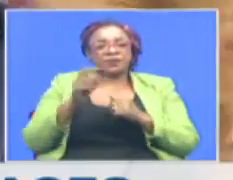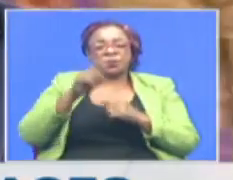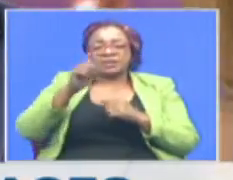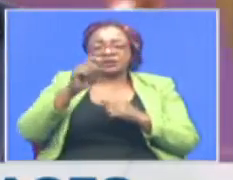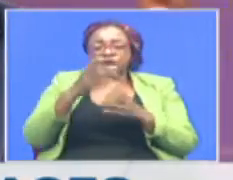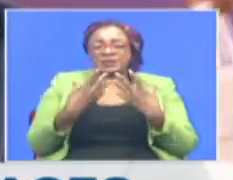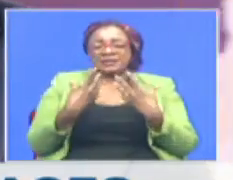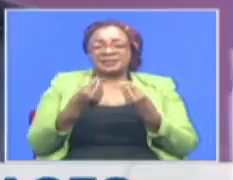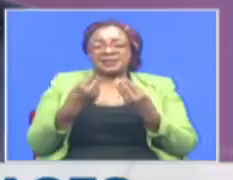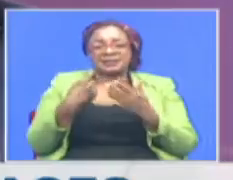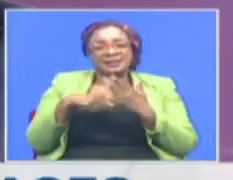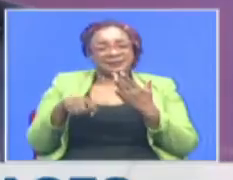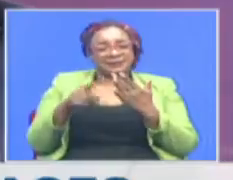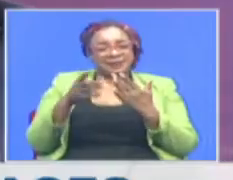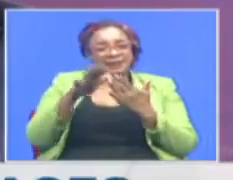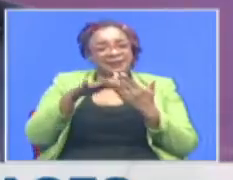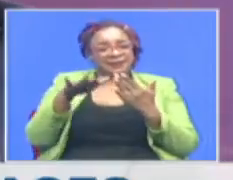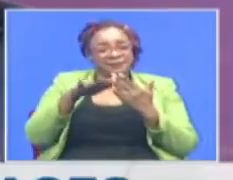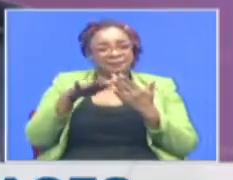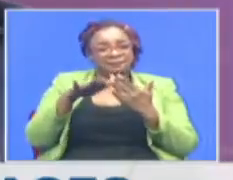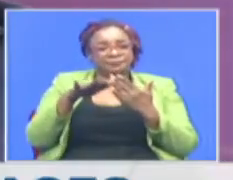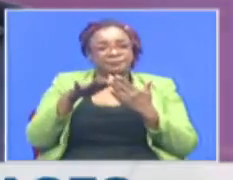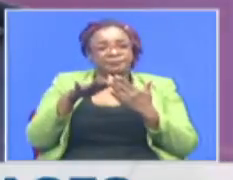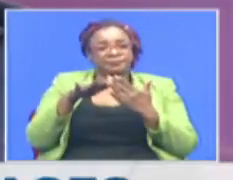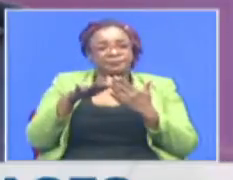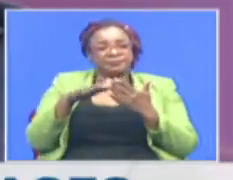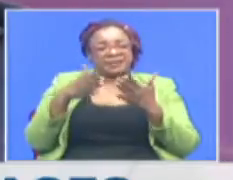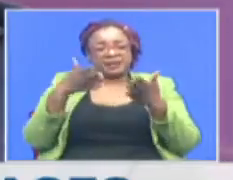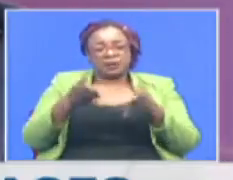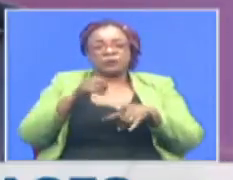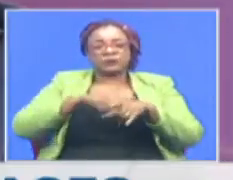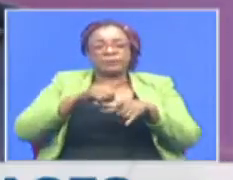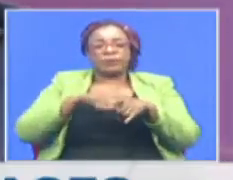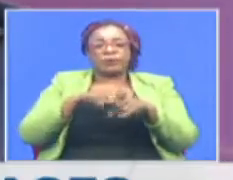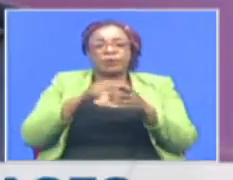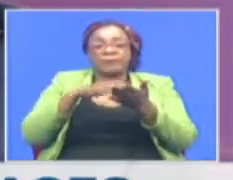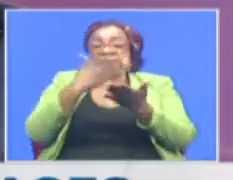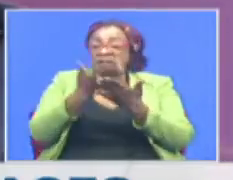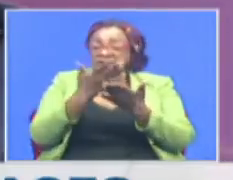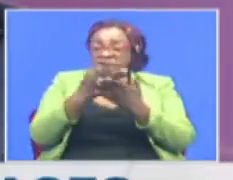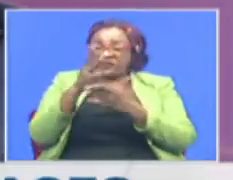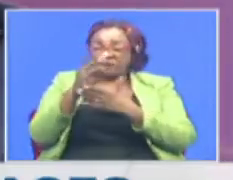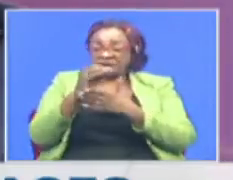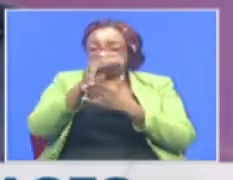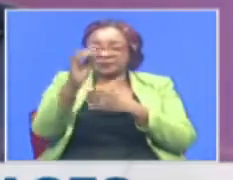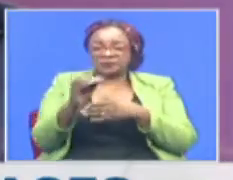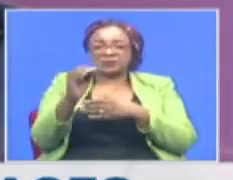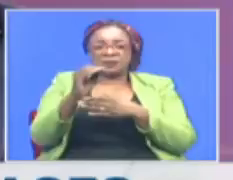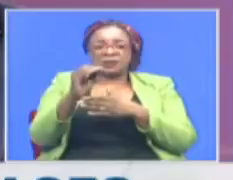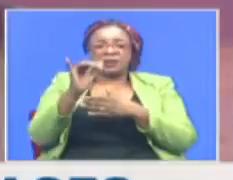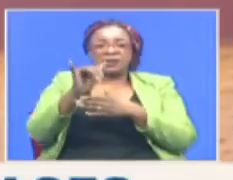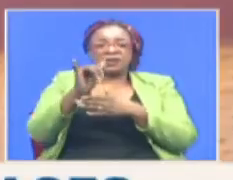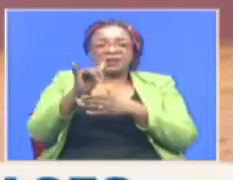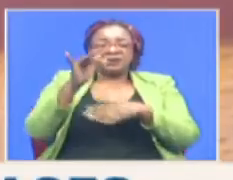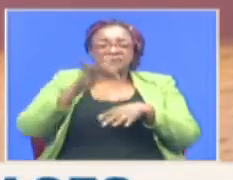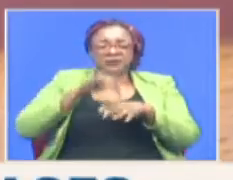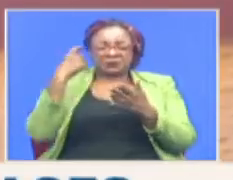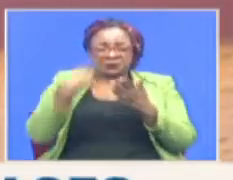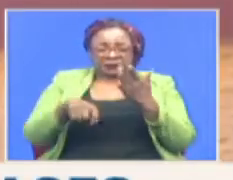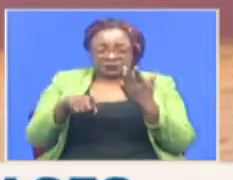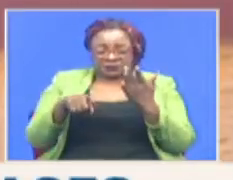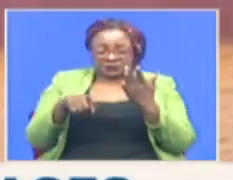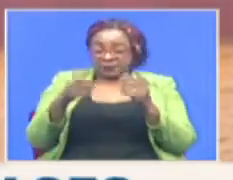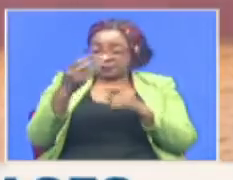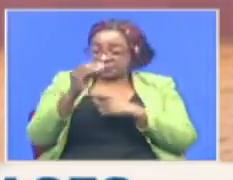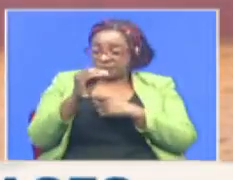taxation. So right now, when you apply your 40% through pension, it's still subject to tax. So there